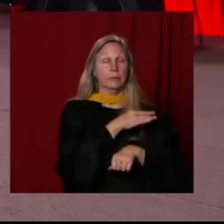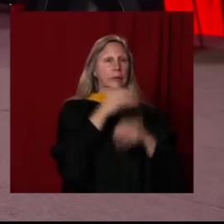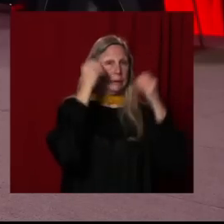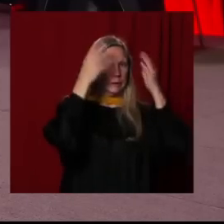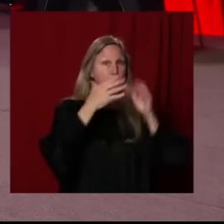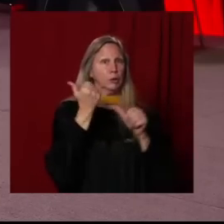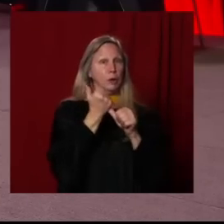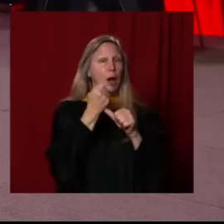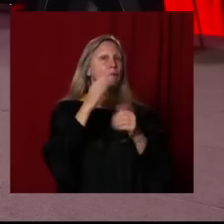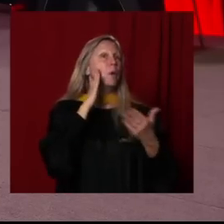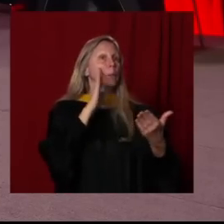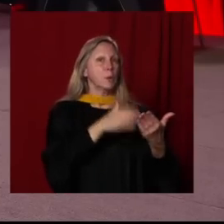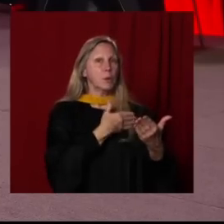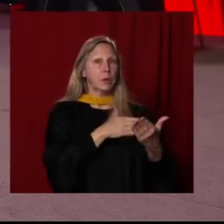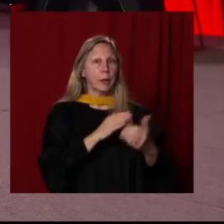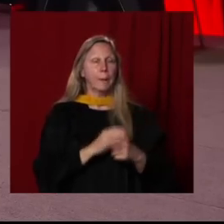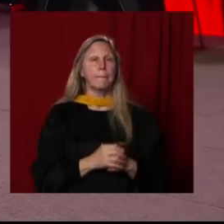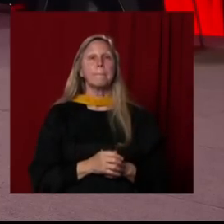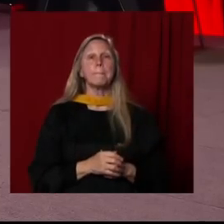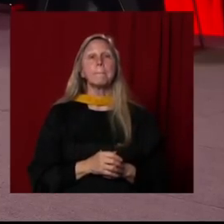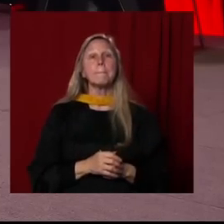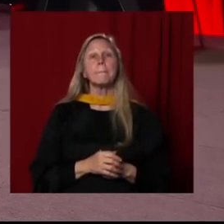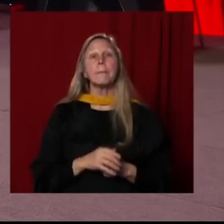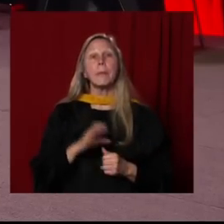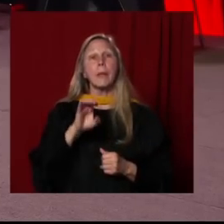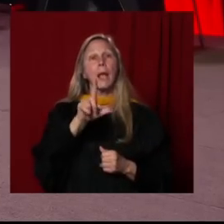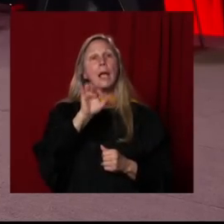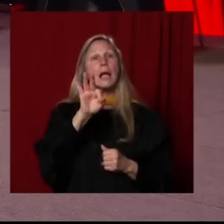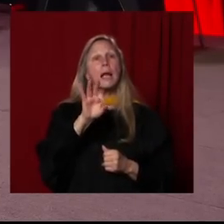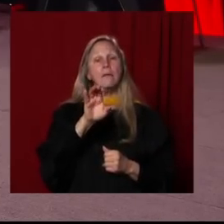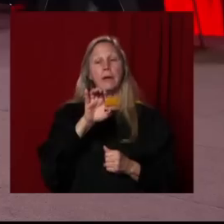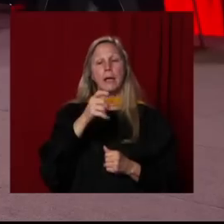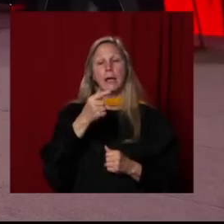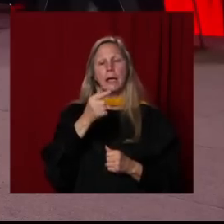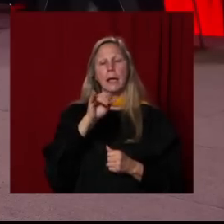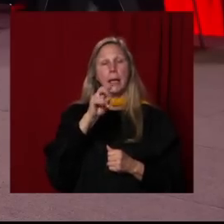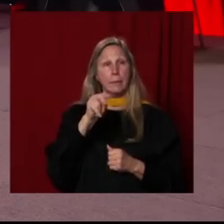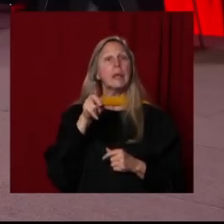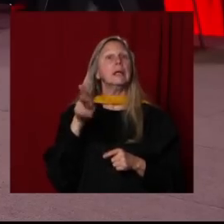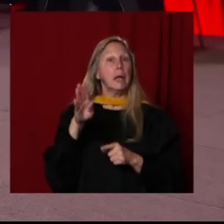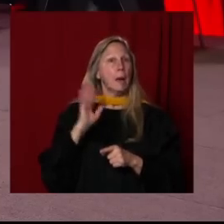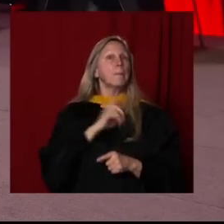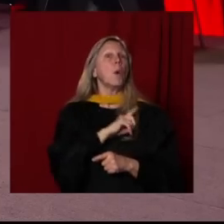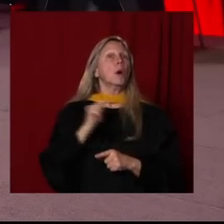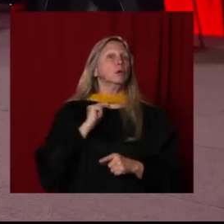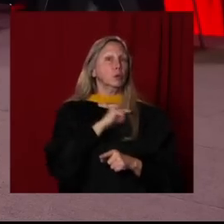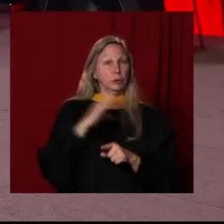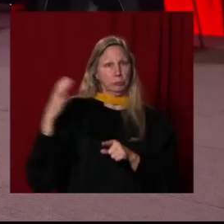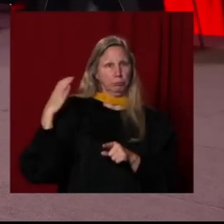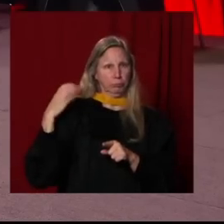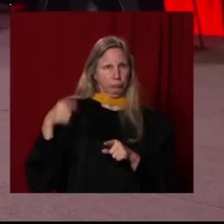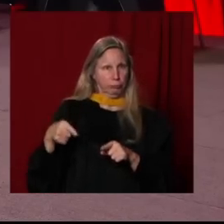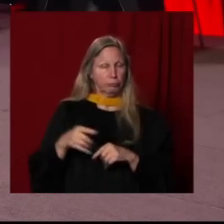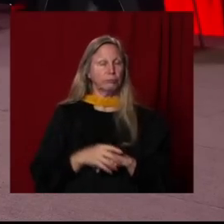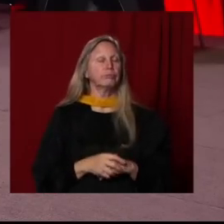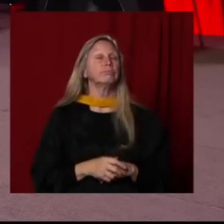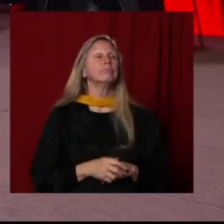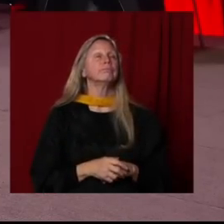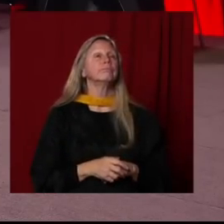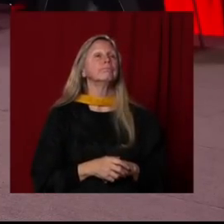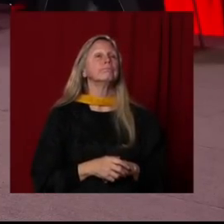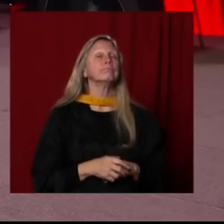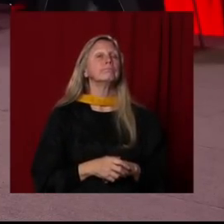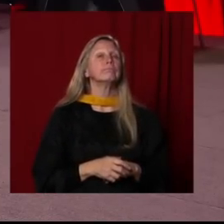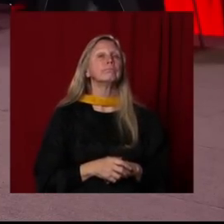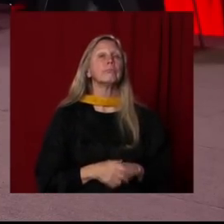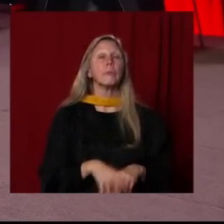Professor of Music. Mr. Cliff Gibson, Chair, Board of Trustees. The